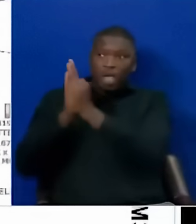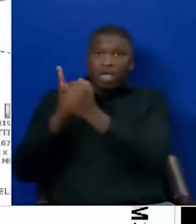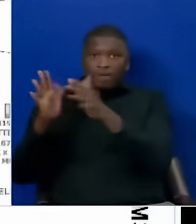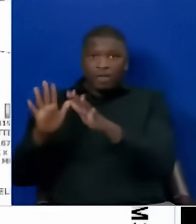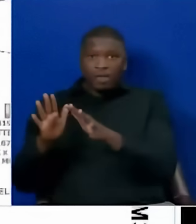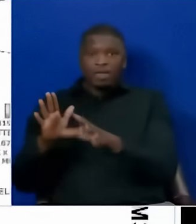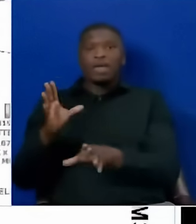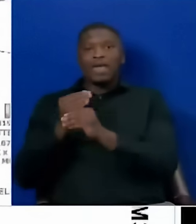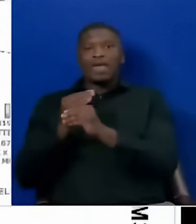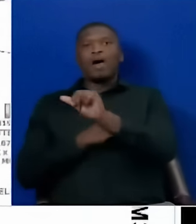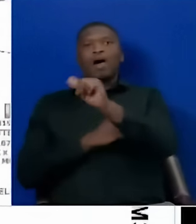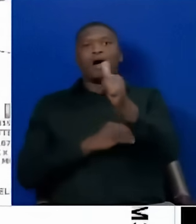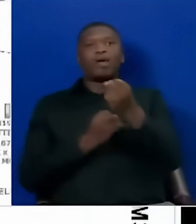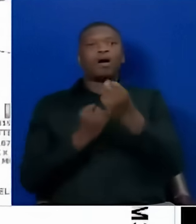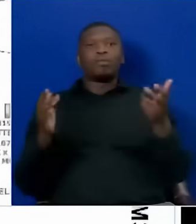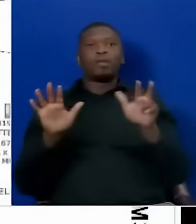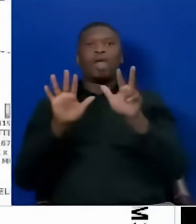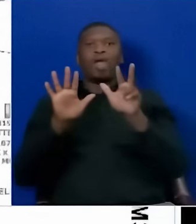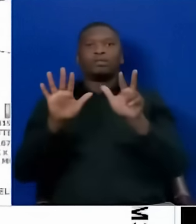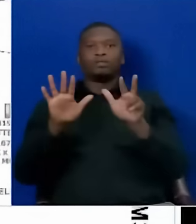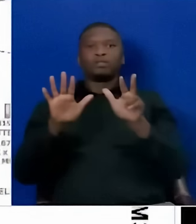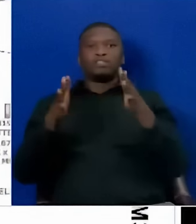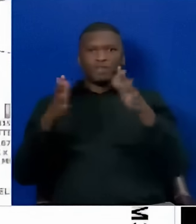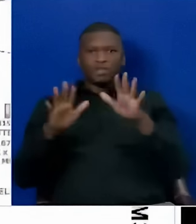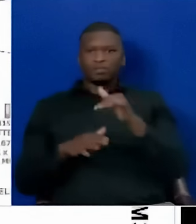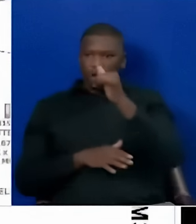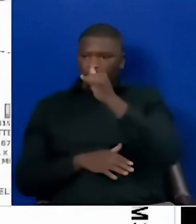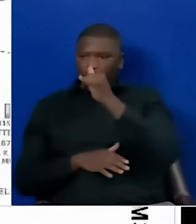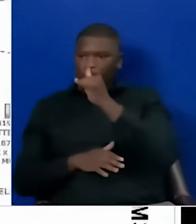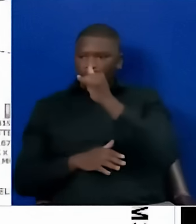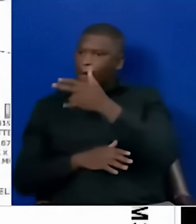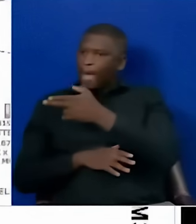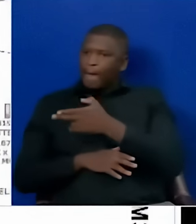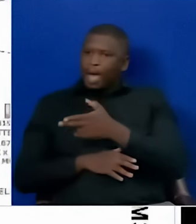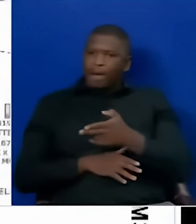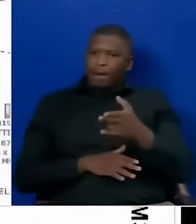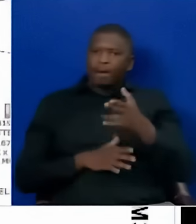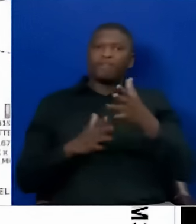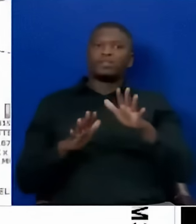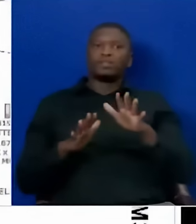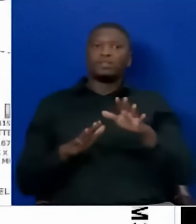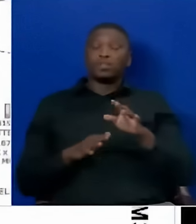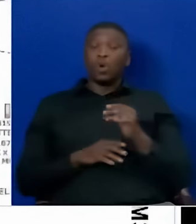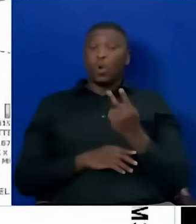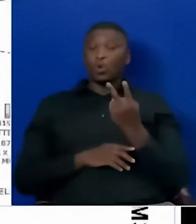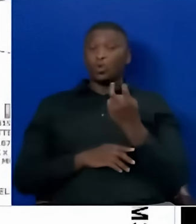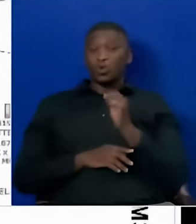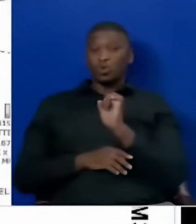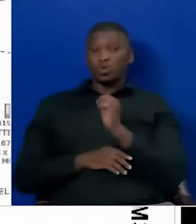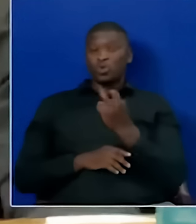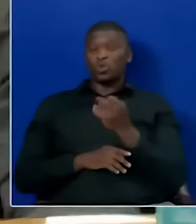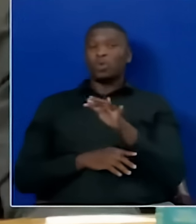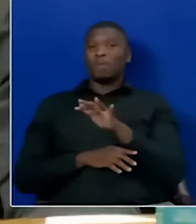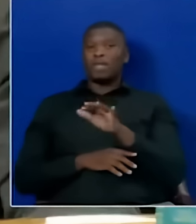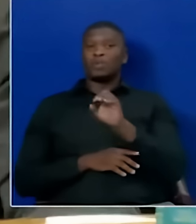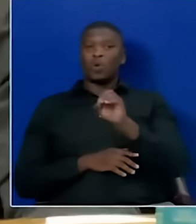murder crime scenes. And 2 of those we can actually mention. The Orlando case 220,